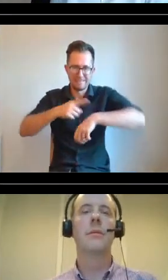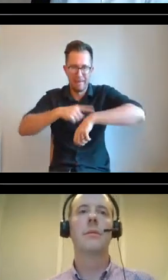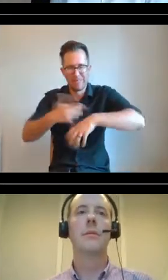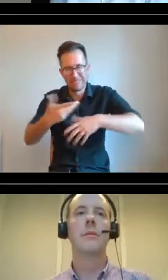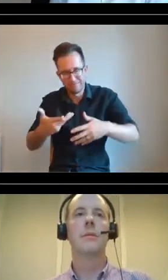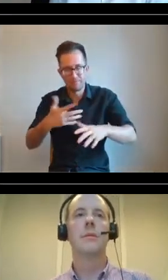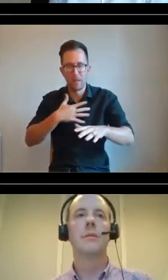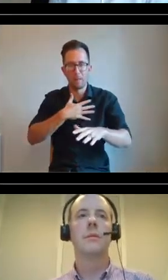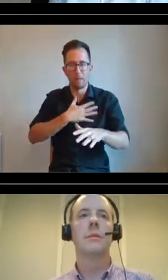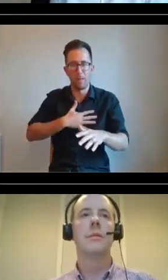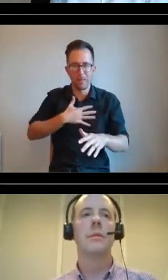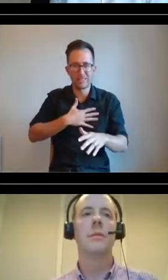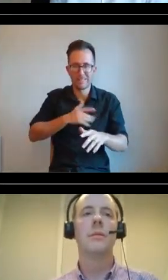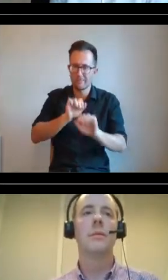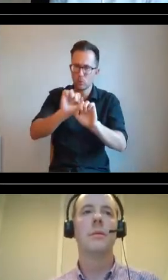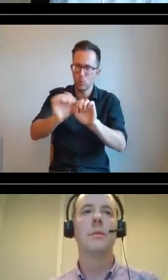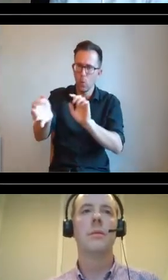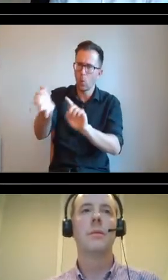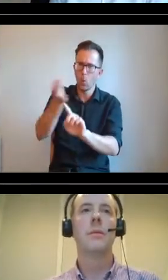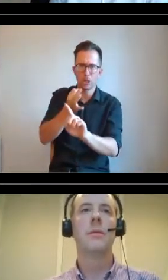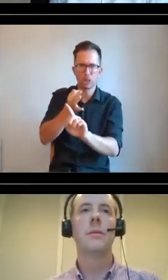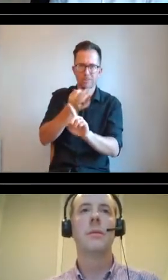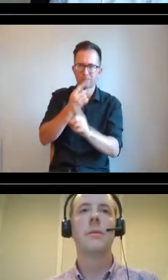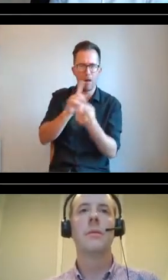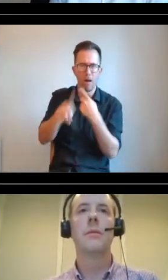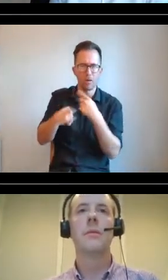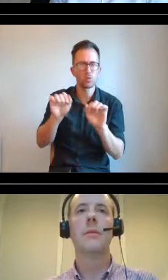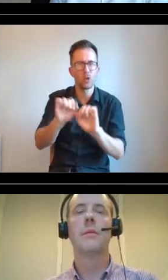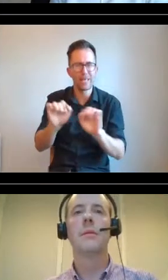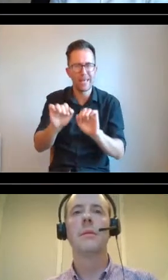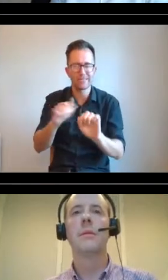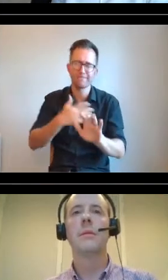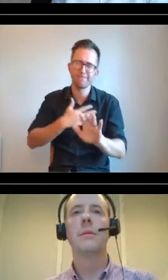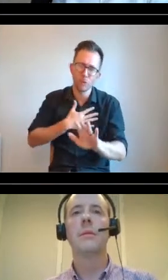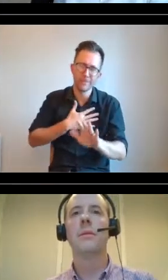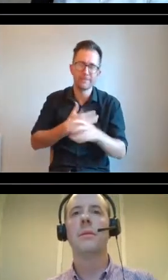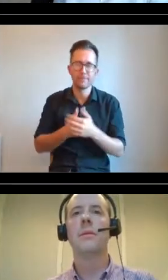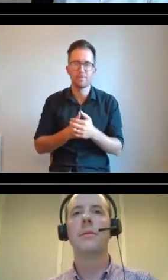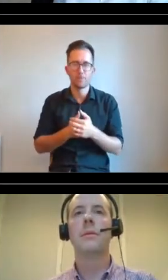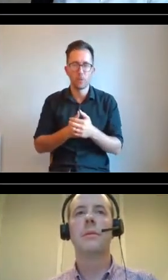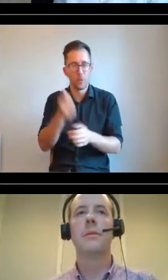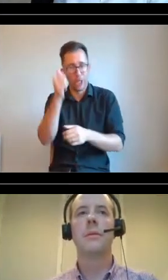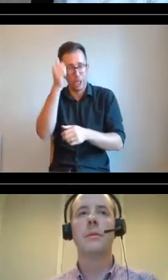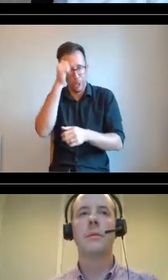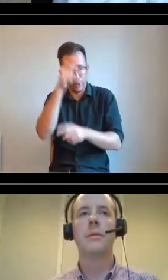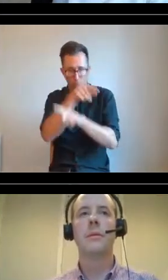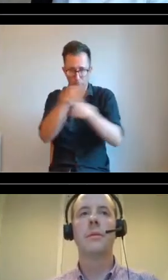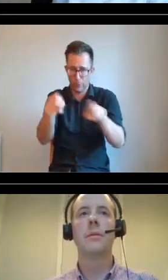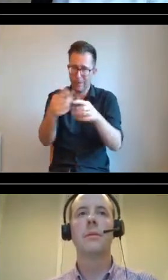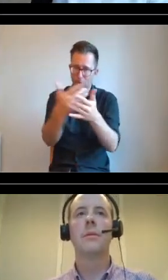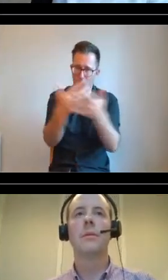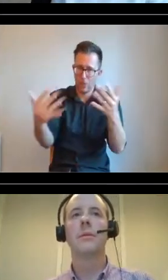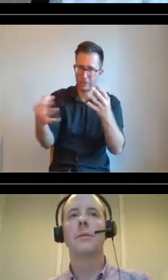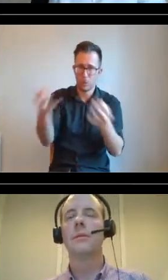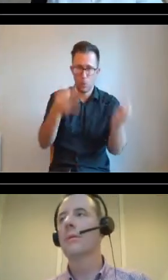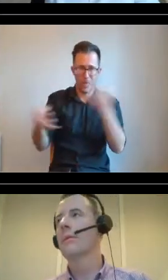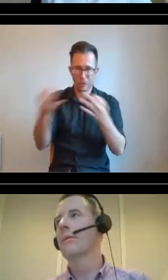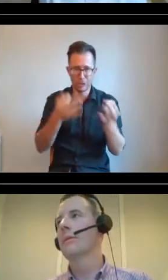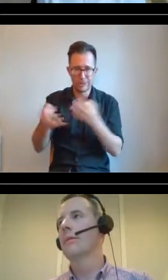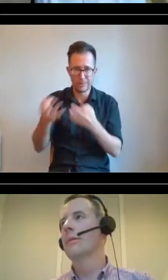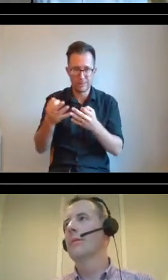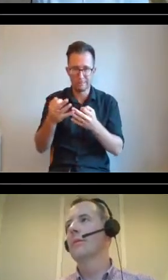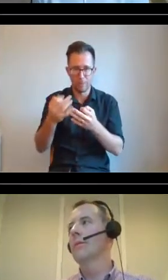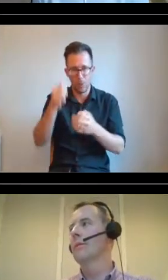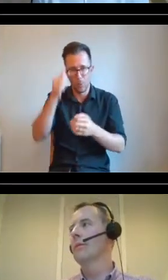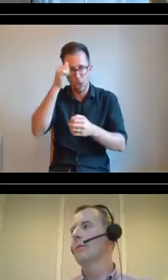those people whose questions we haven't been able to answer this evening. We knew there lots were going to come in, and we knew we probably wouldn't have enough